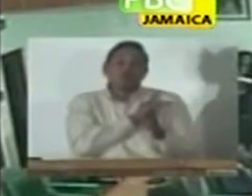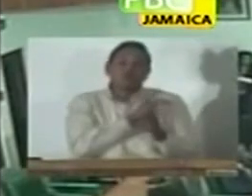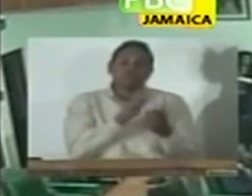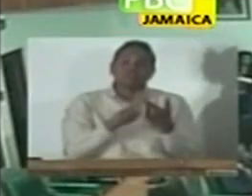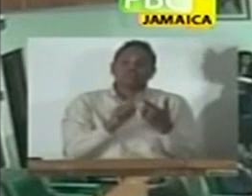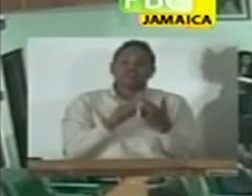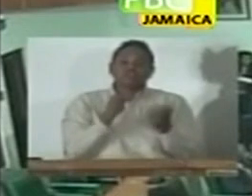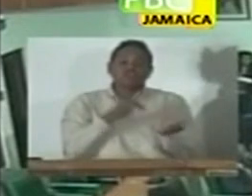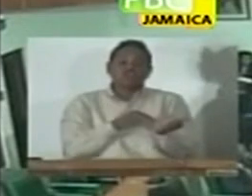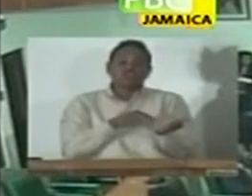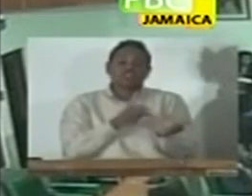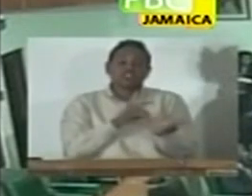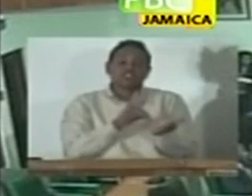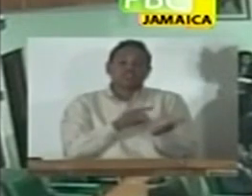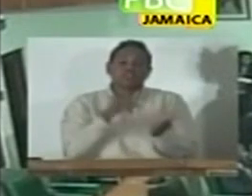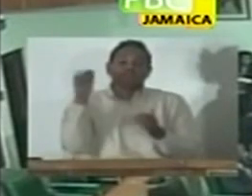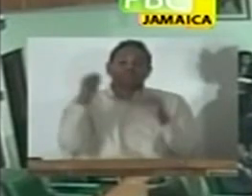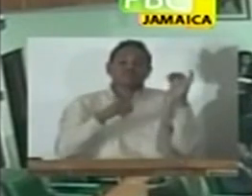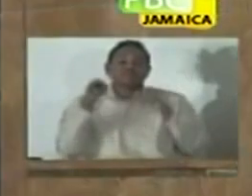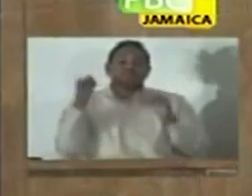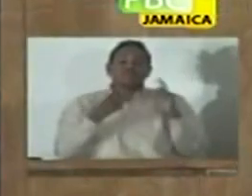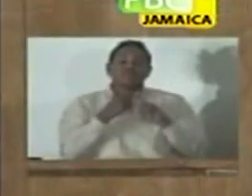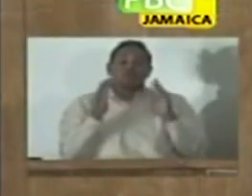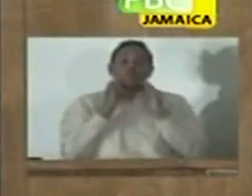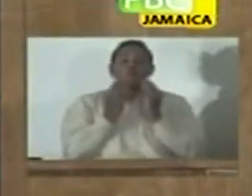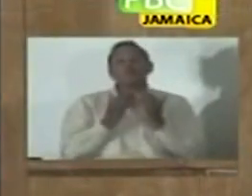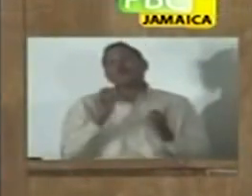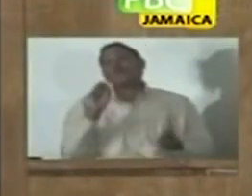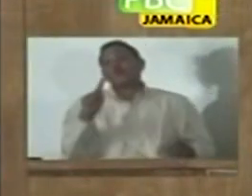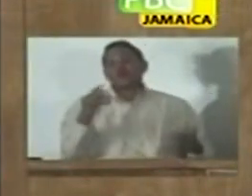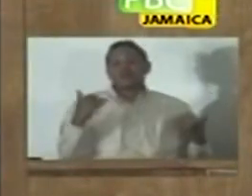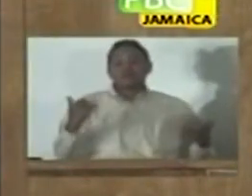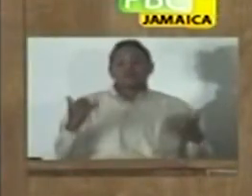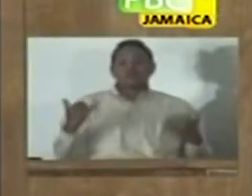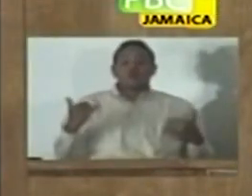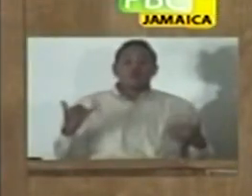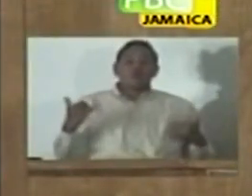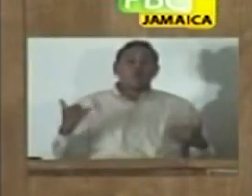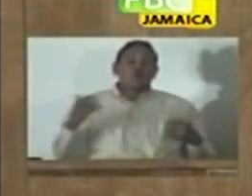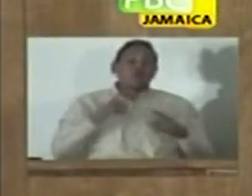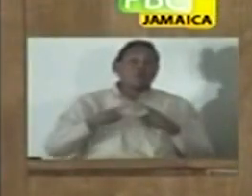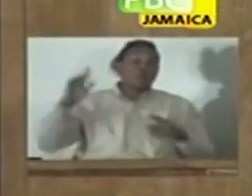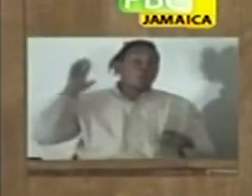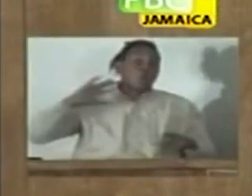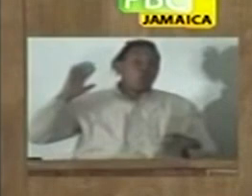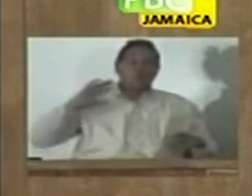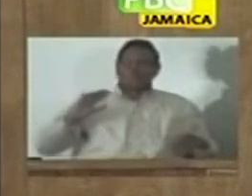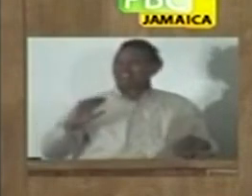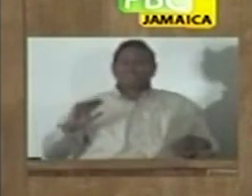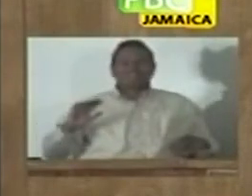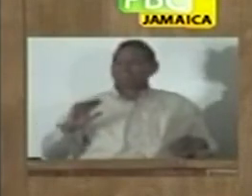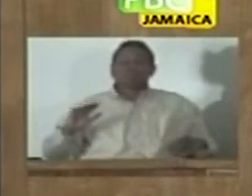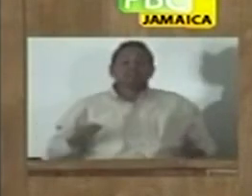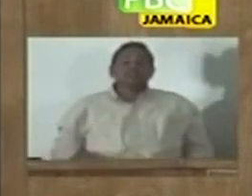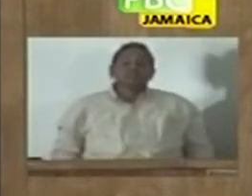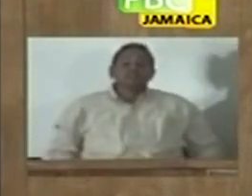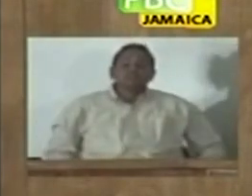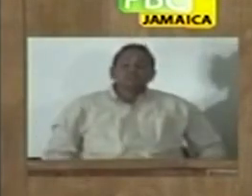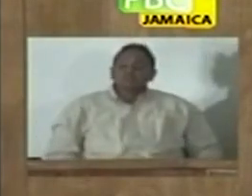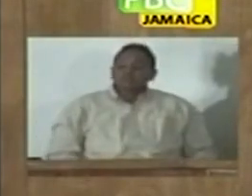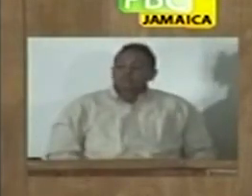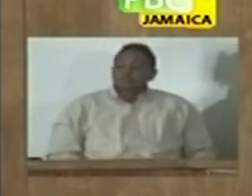from Cuba. Oh boy. It is okay now. The Prime Minister But then it was so bad. Top with the Cubans.